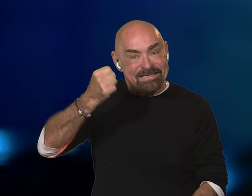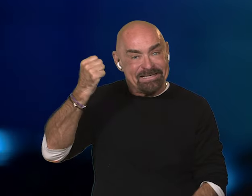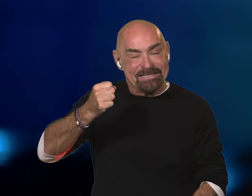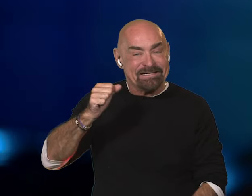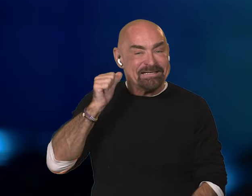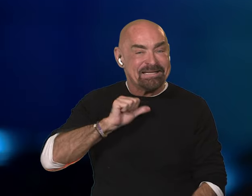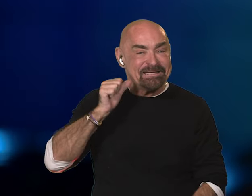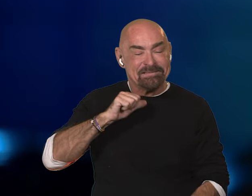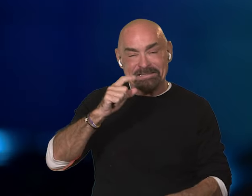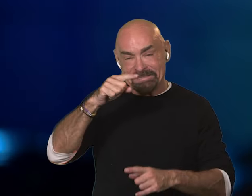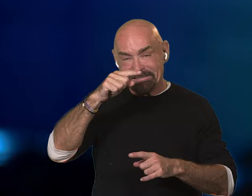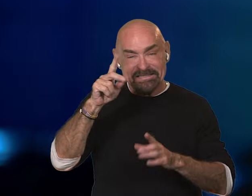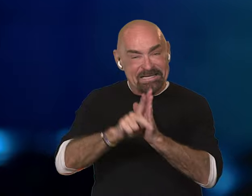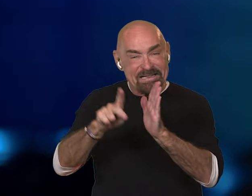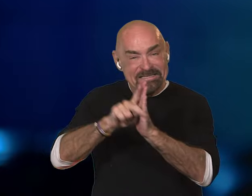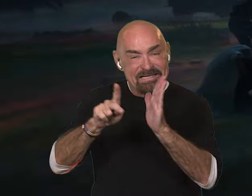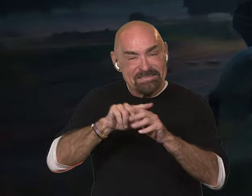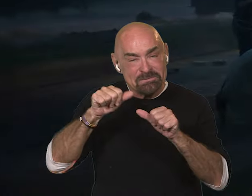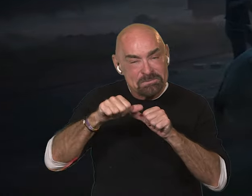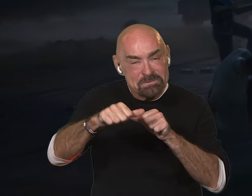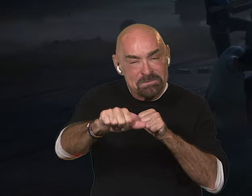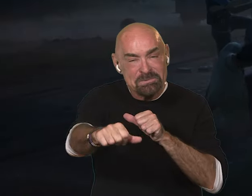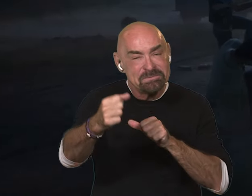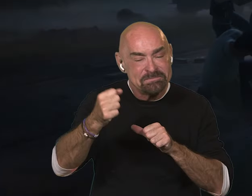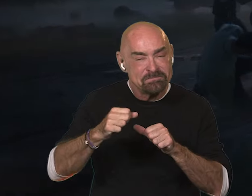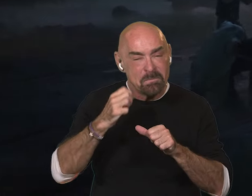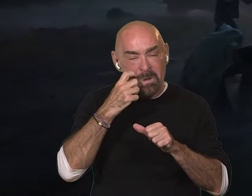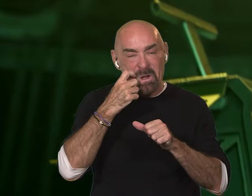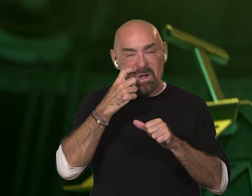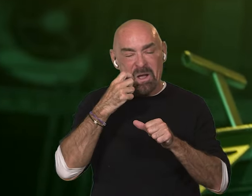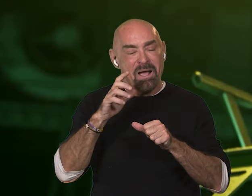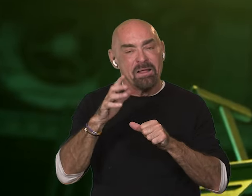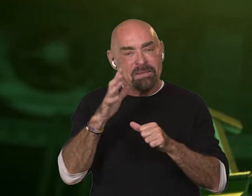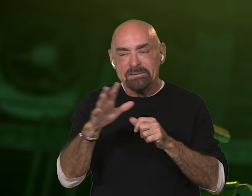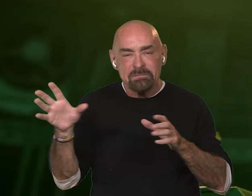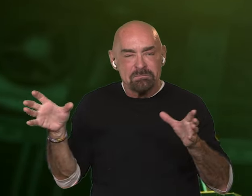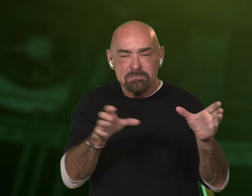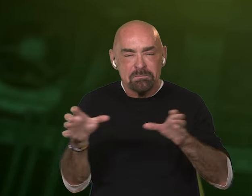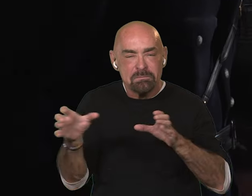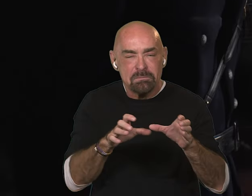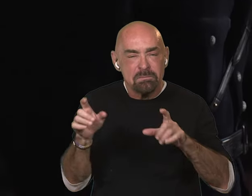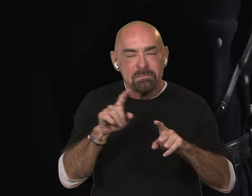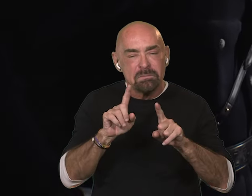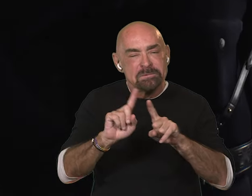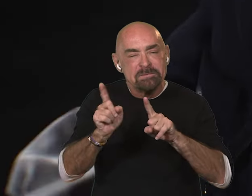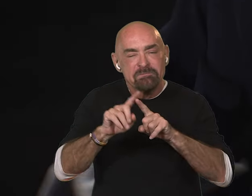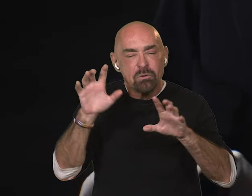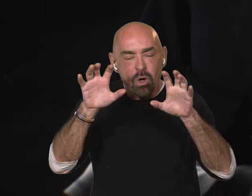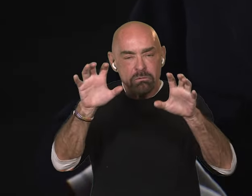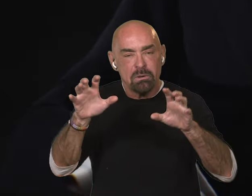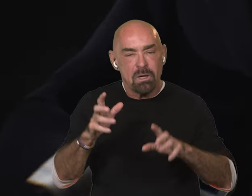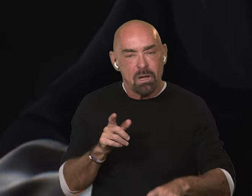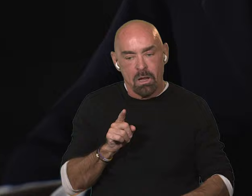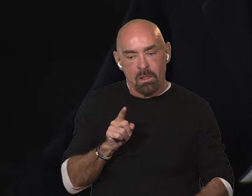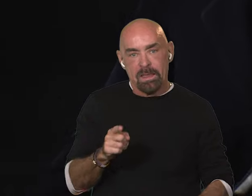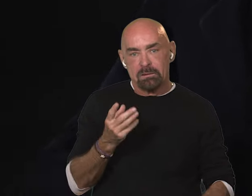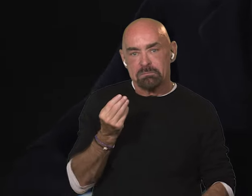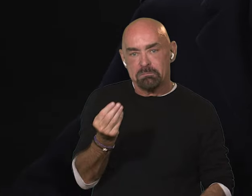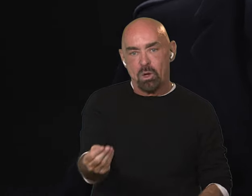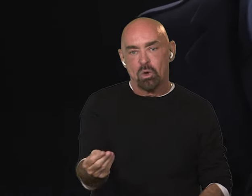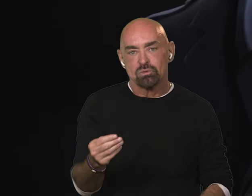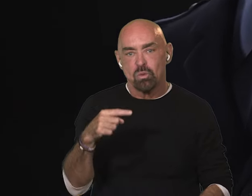unfolds from there, things go in different directions, and we bring in a lot of different subgenres of horror. Think that belongs to the boy